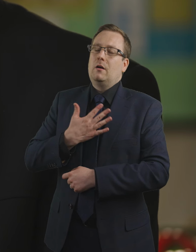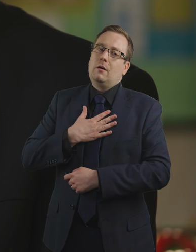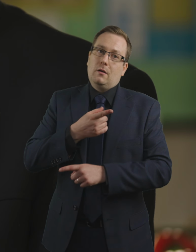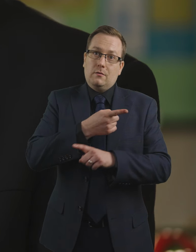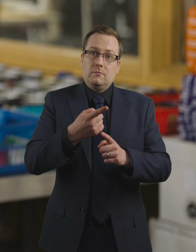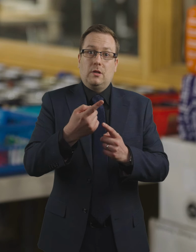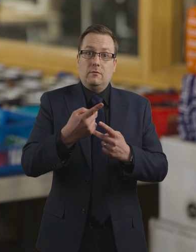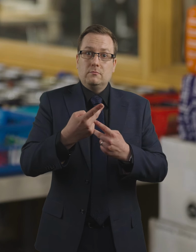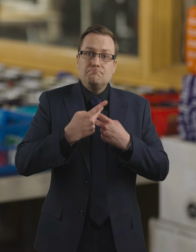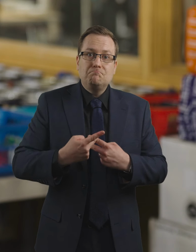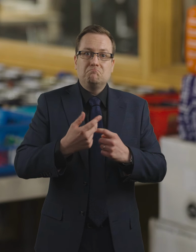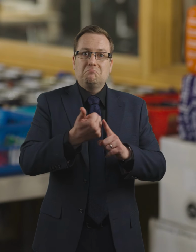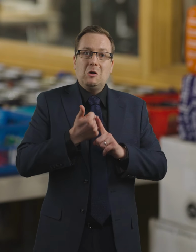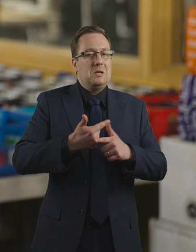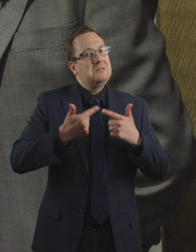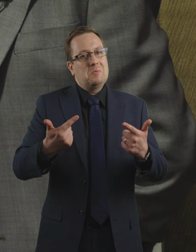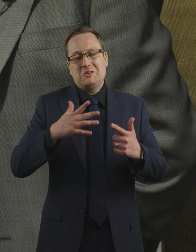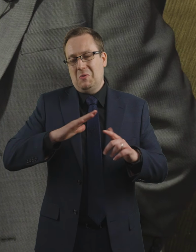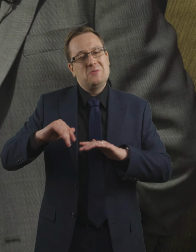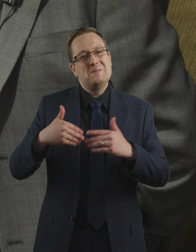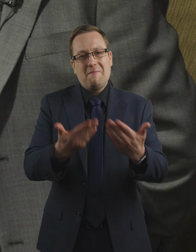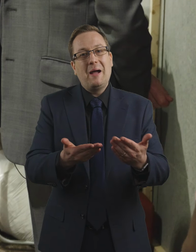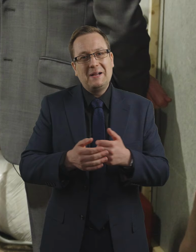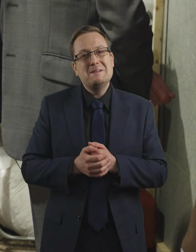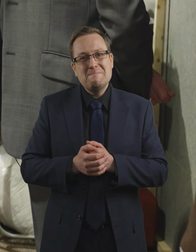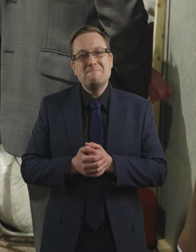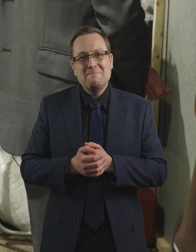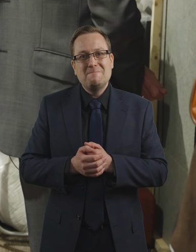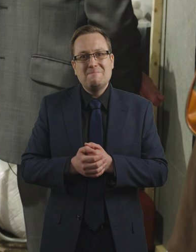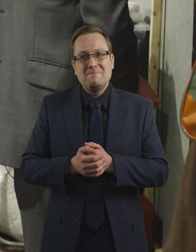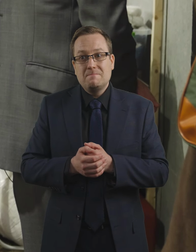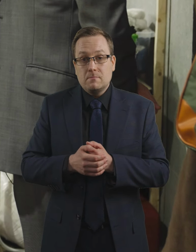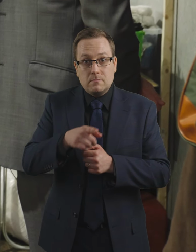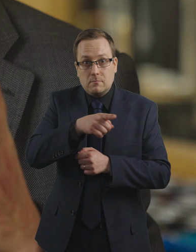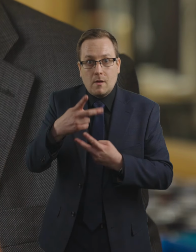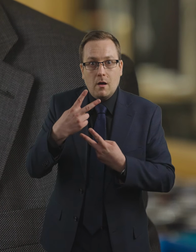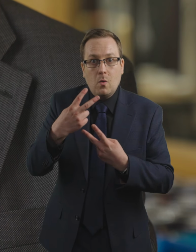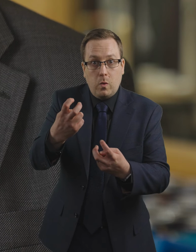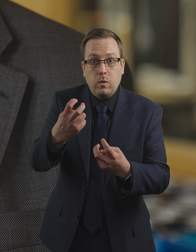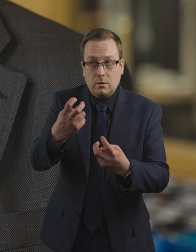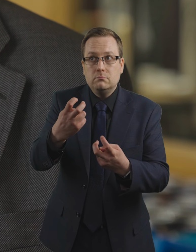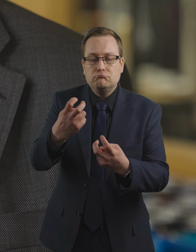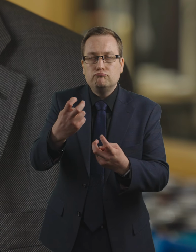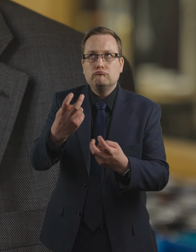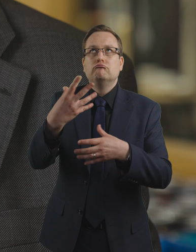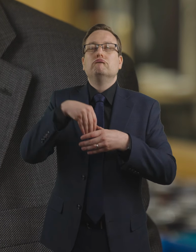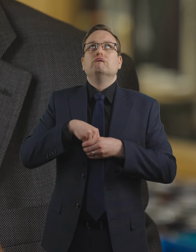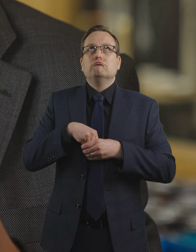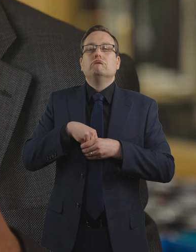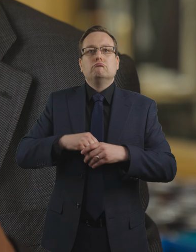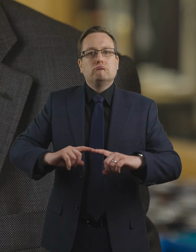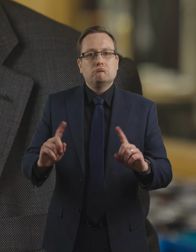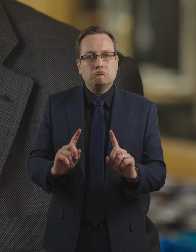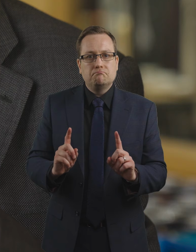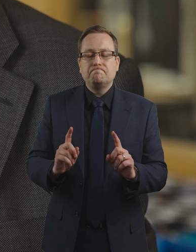back. So it's fantastic news. What I'd want people to take away, knowing the news today,